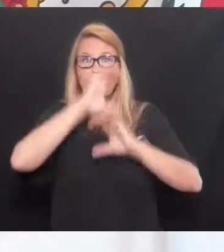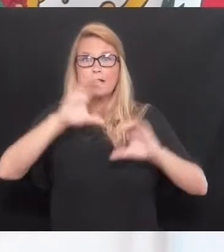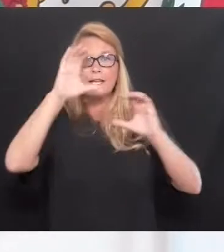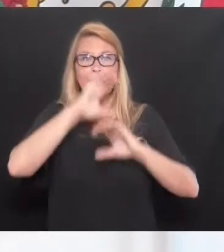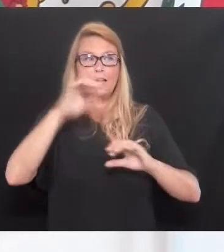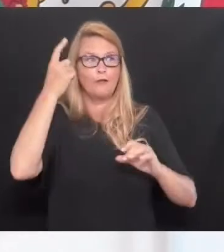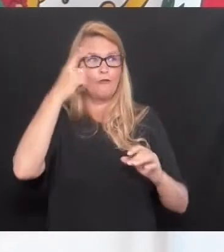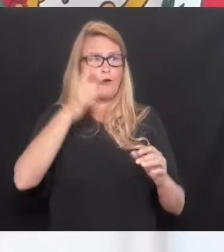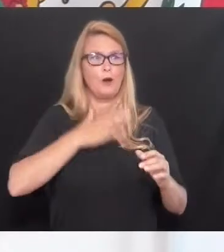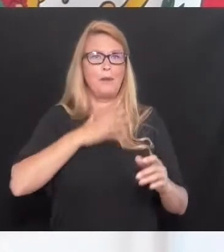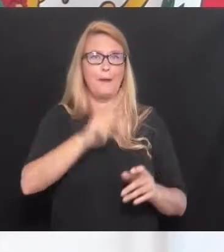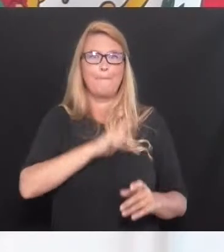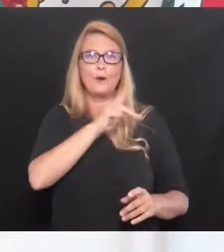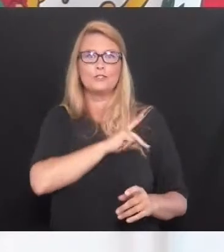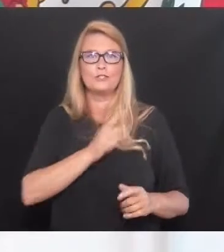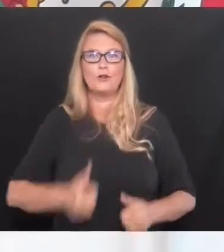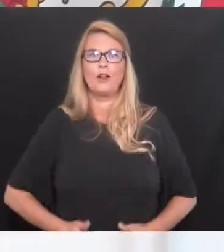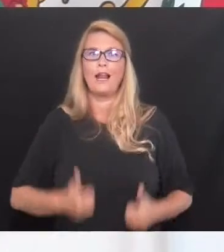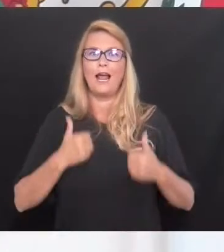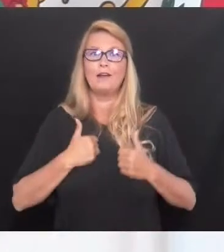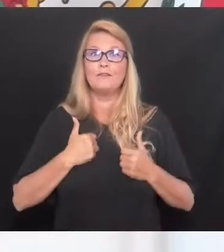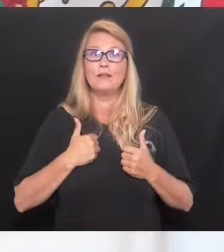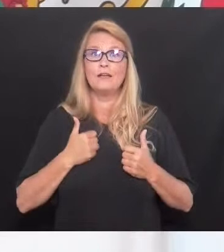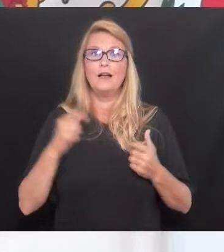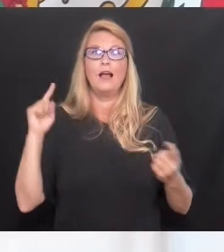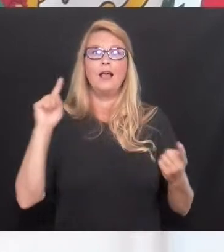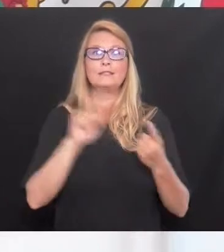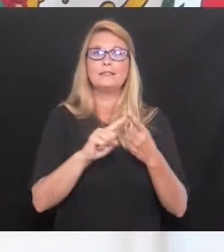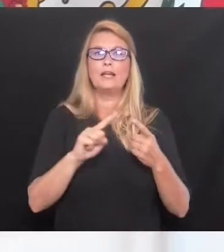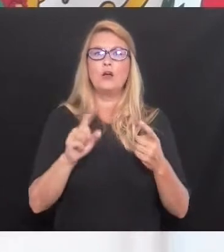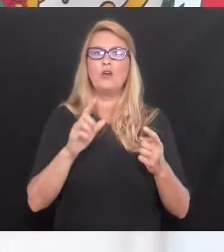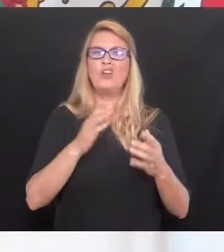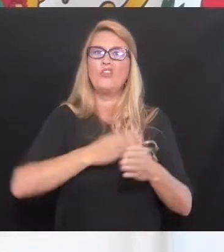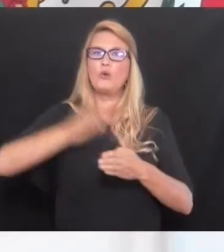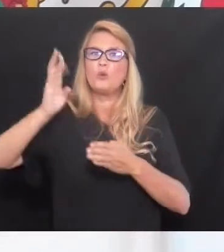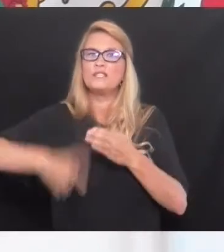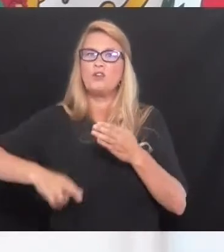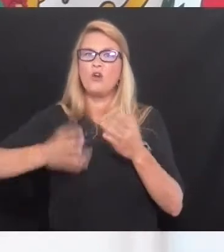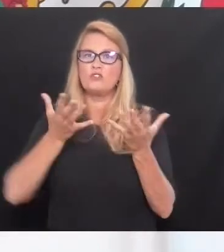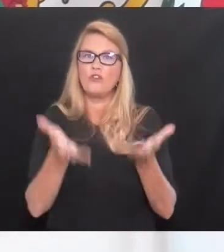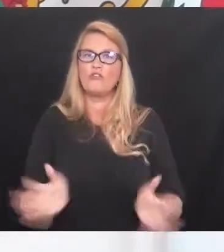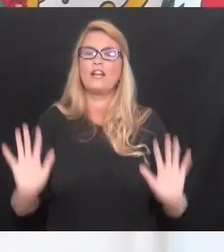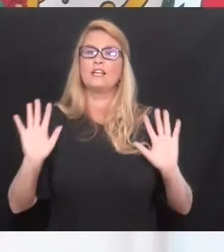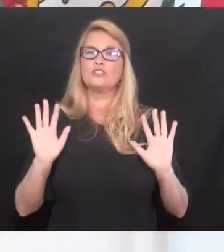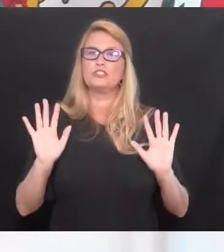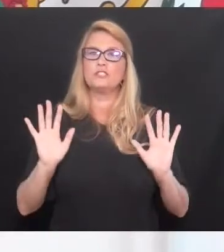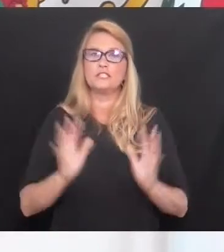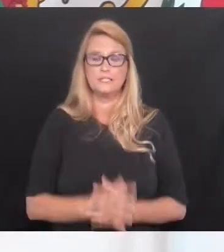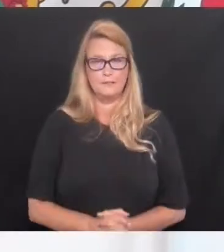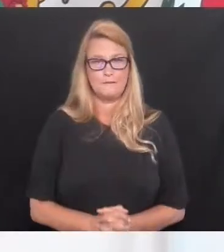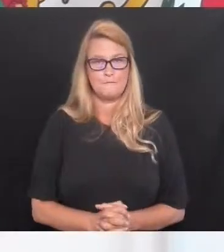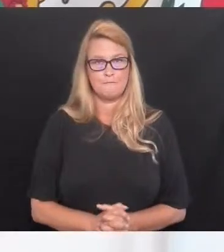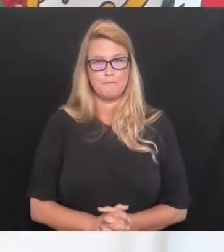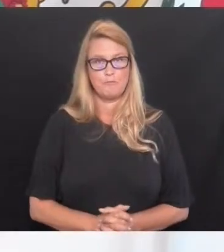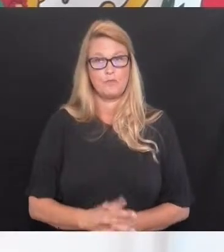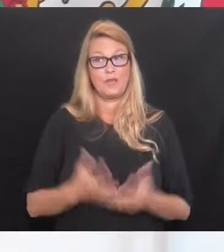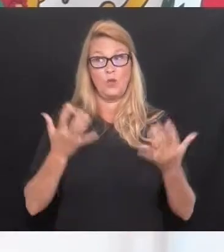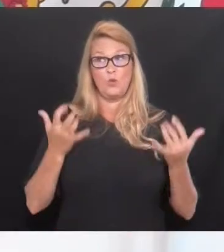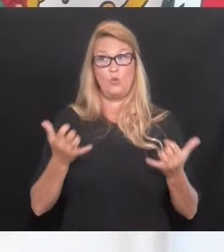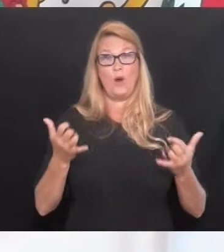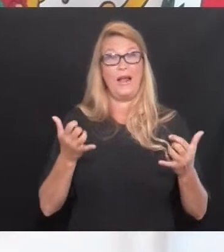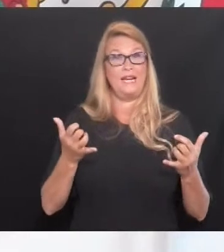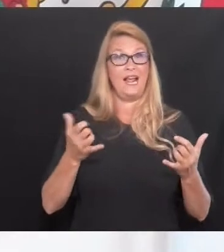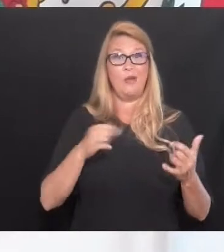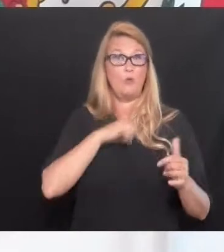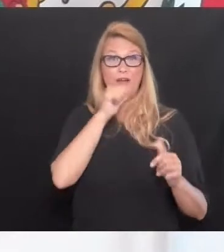report the final outcomes. And when the final outcomes come out, I hope and pray you'll report that. We've managed to not report